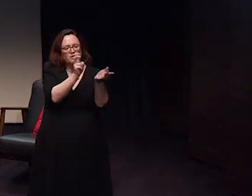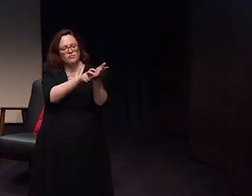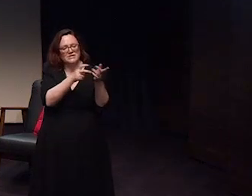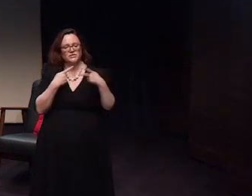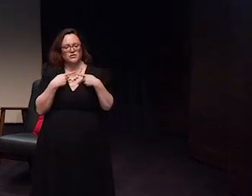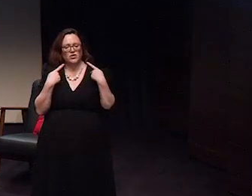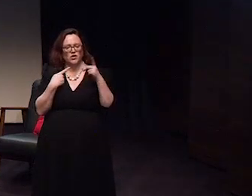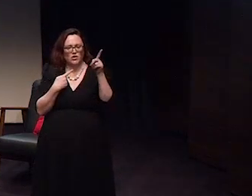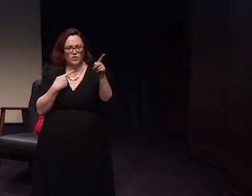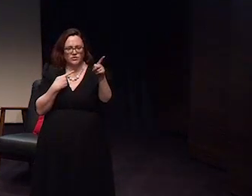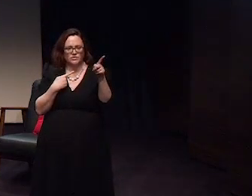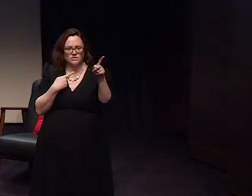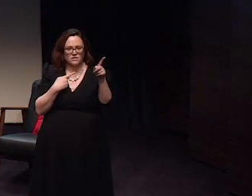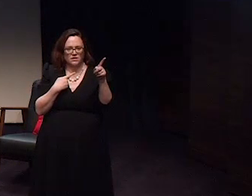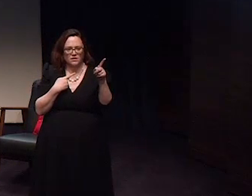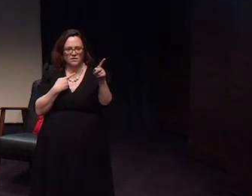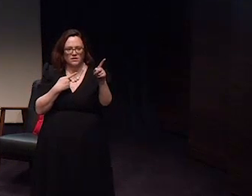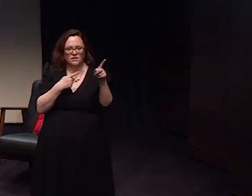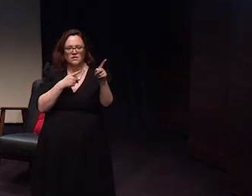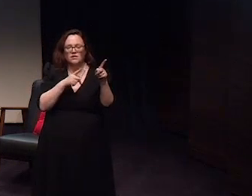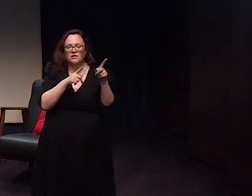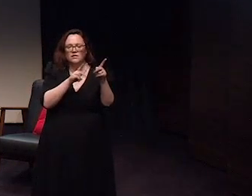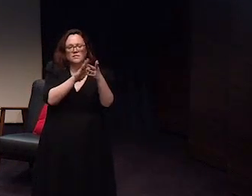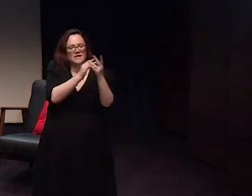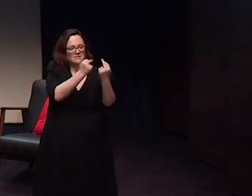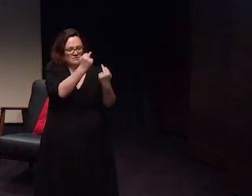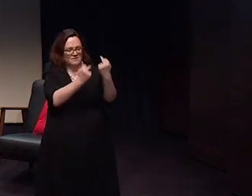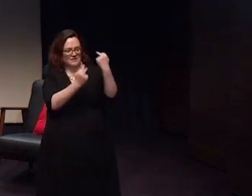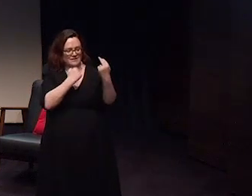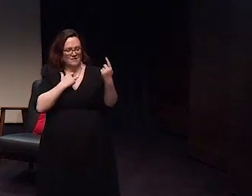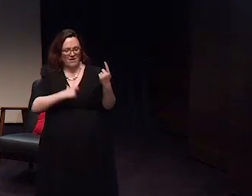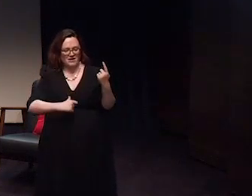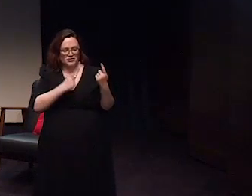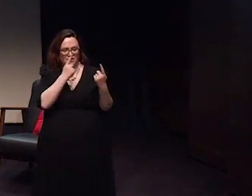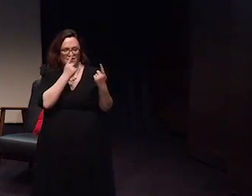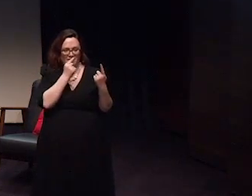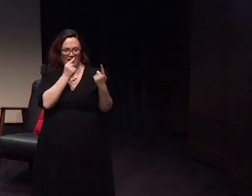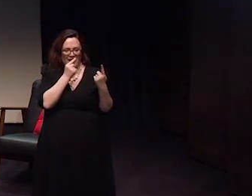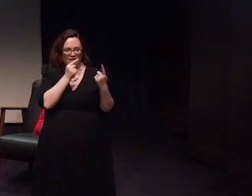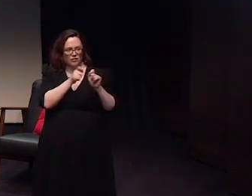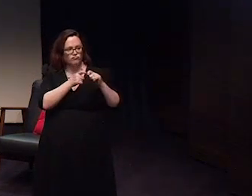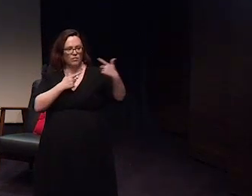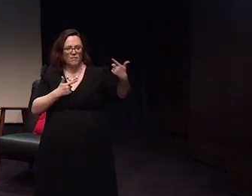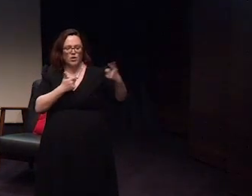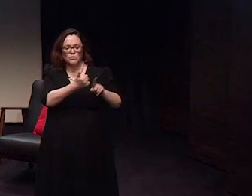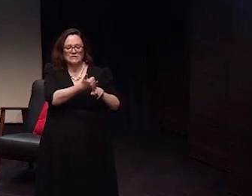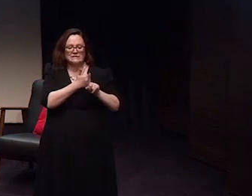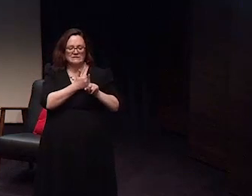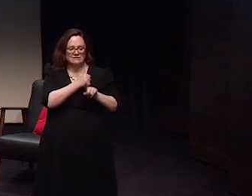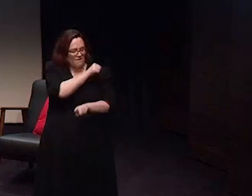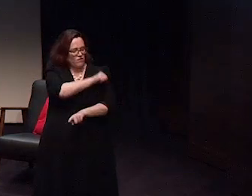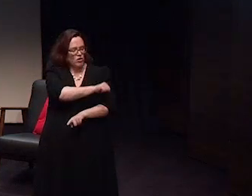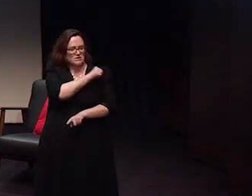who assesses the situation on the patient and systematically provide remote assistance with first aid